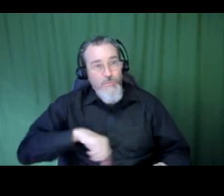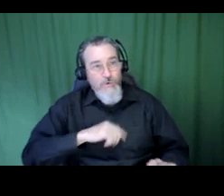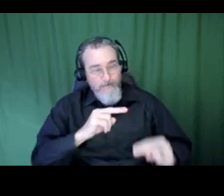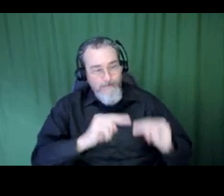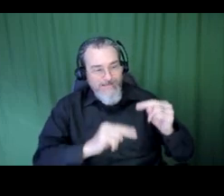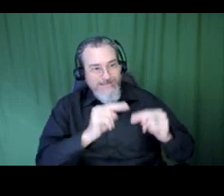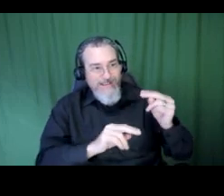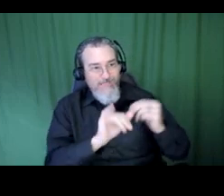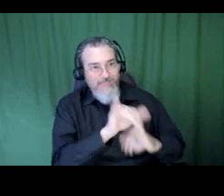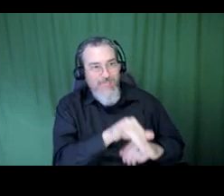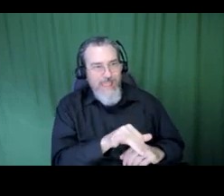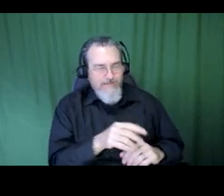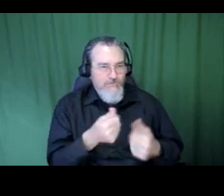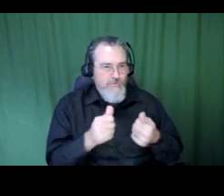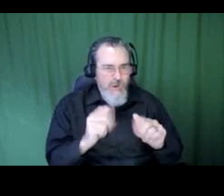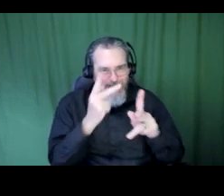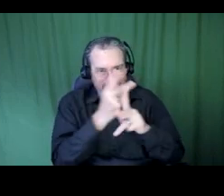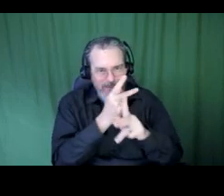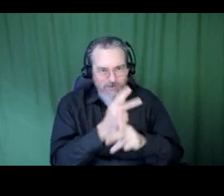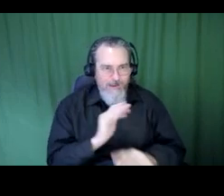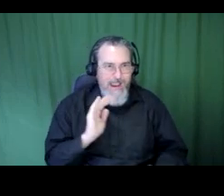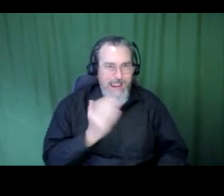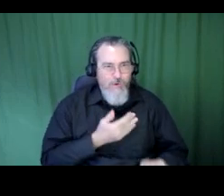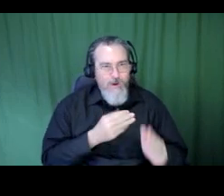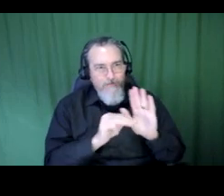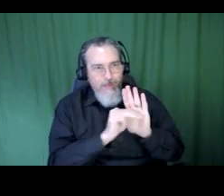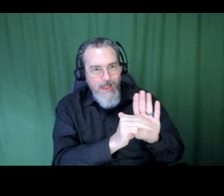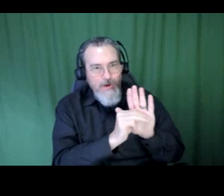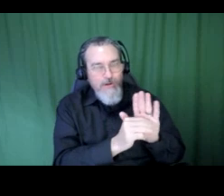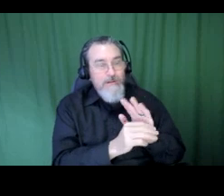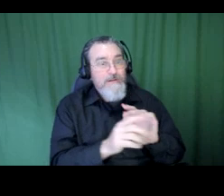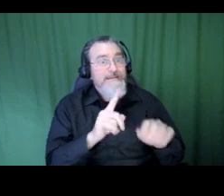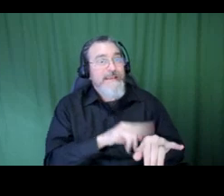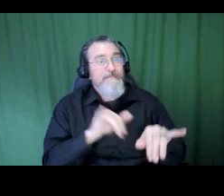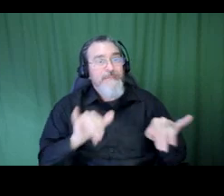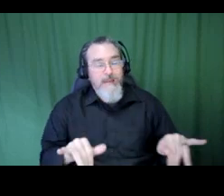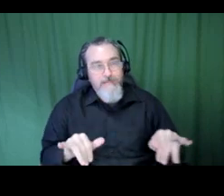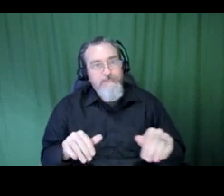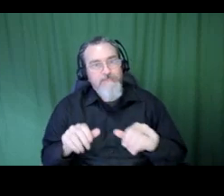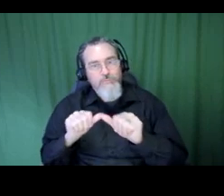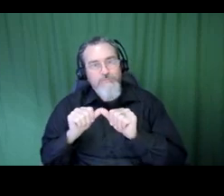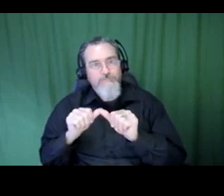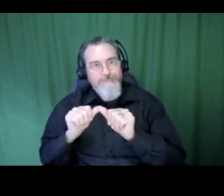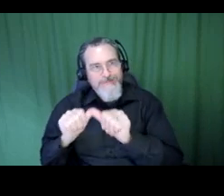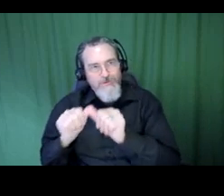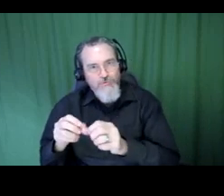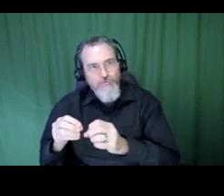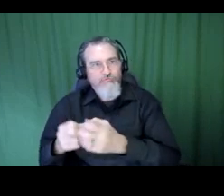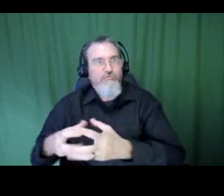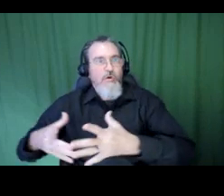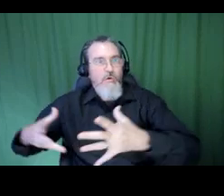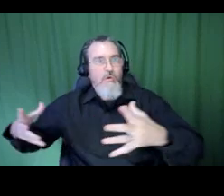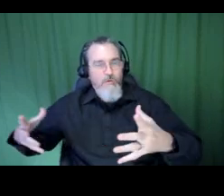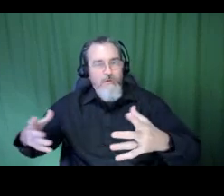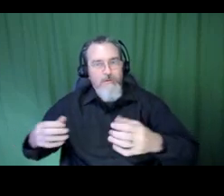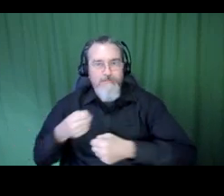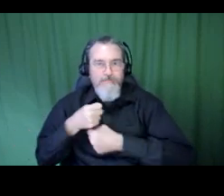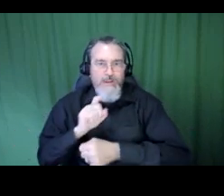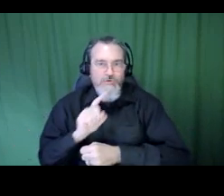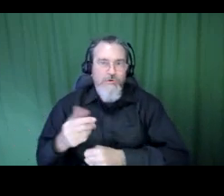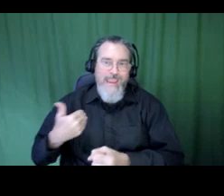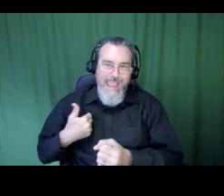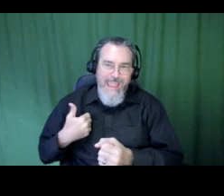model of operation while also actively growing, expanding, making sure that we have all the correct supports to